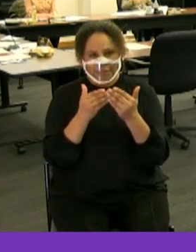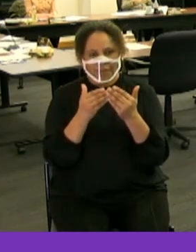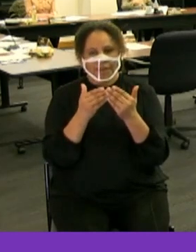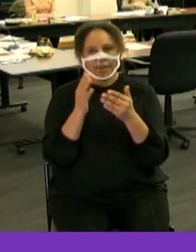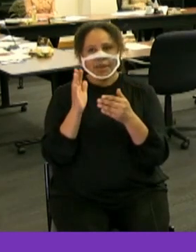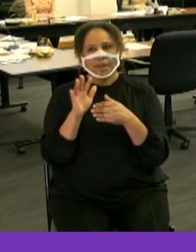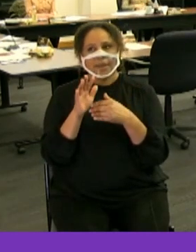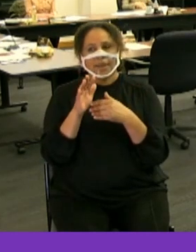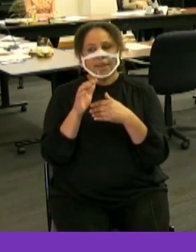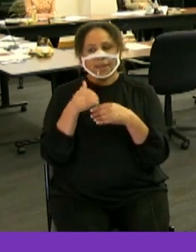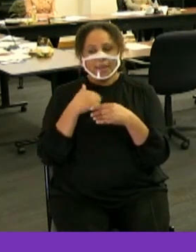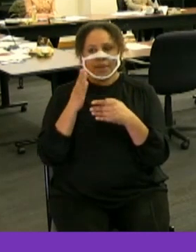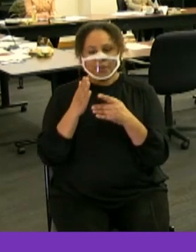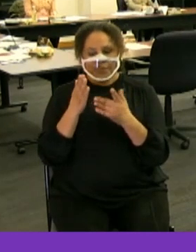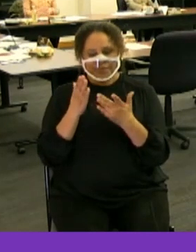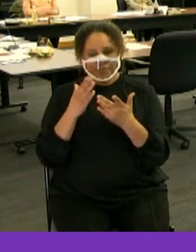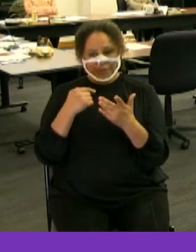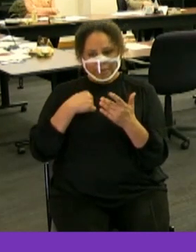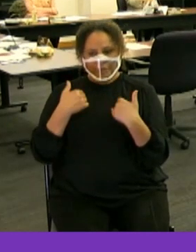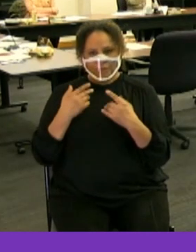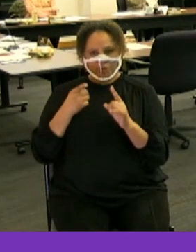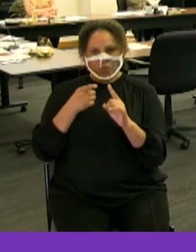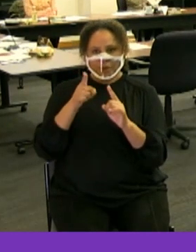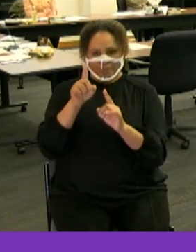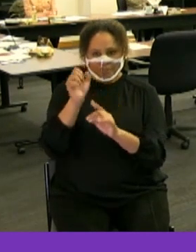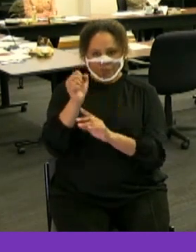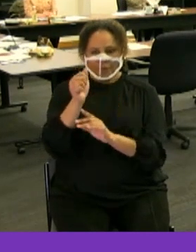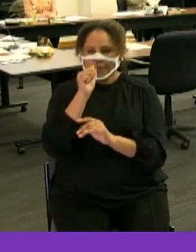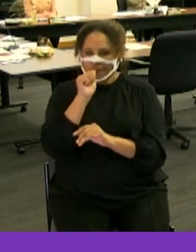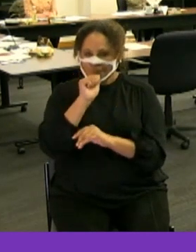and I'm going somewhere with this. Hold on.